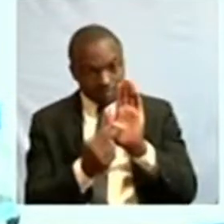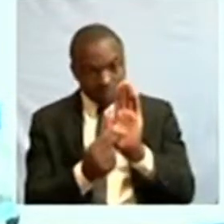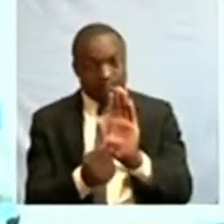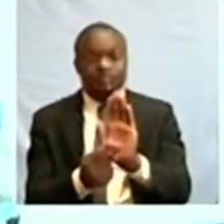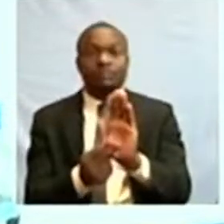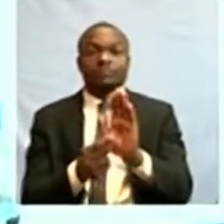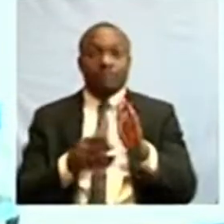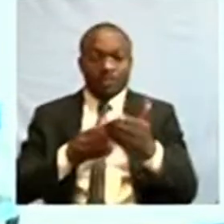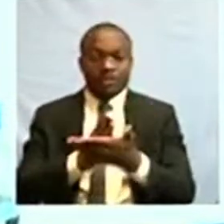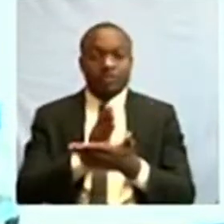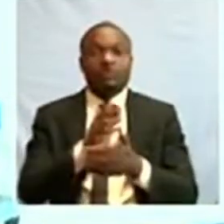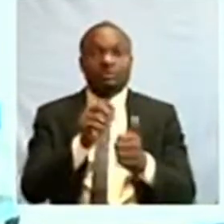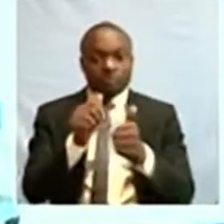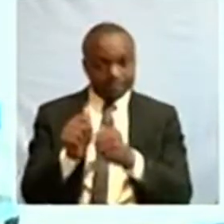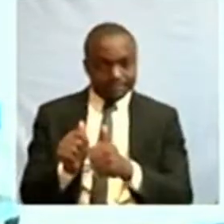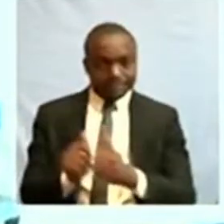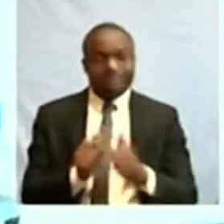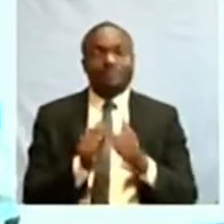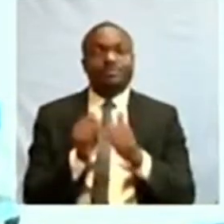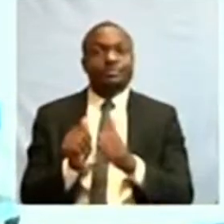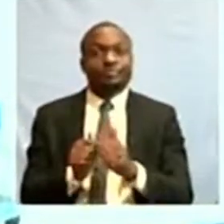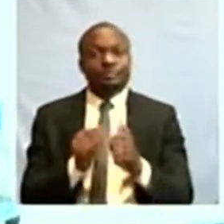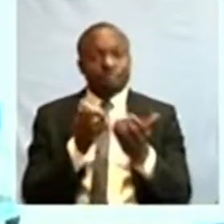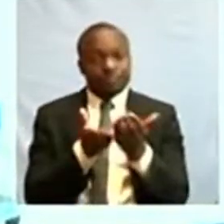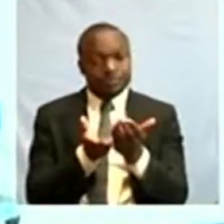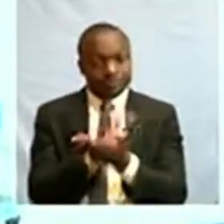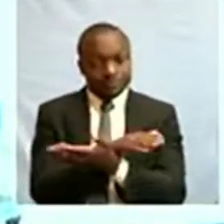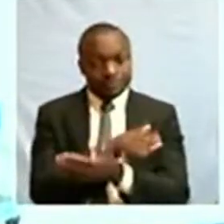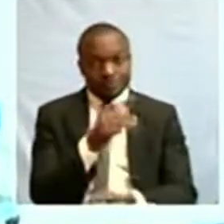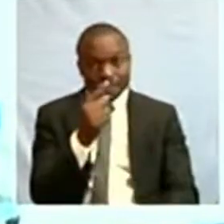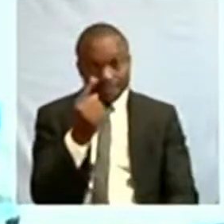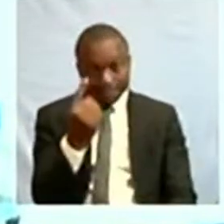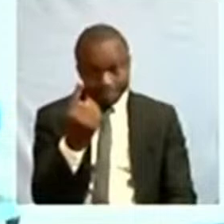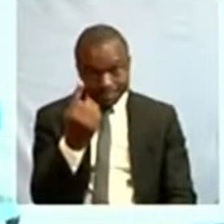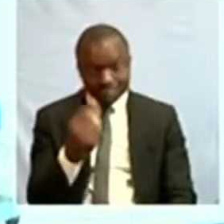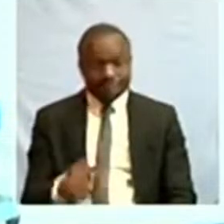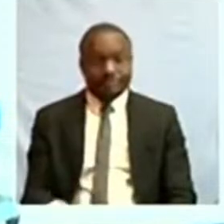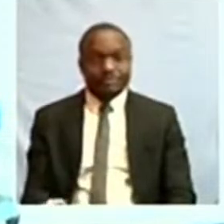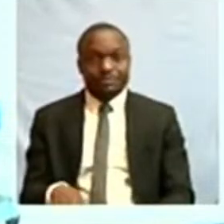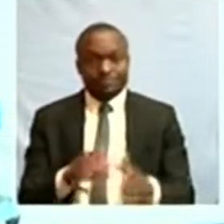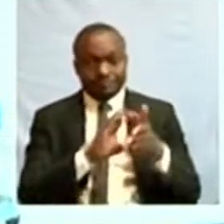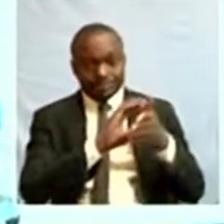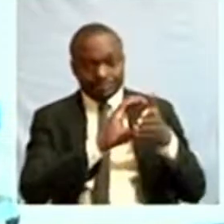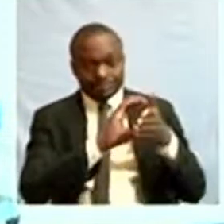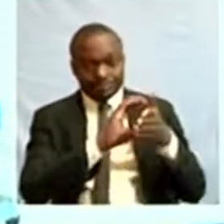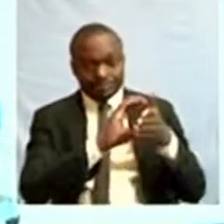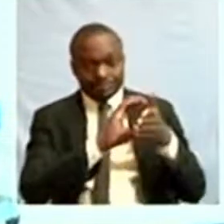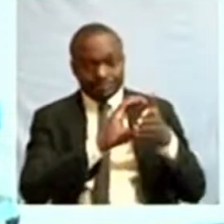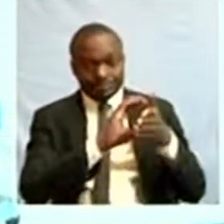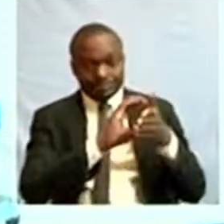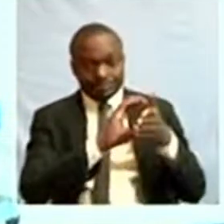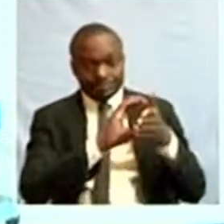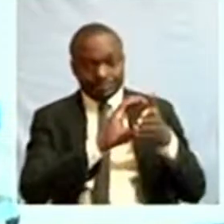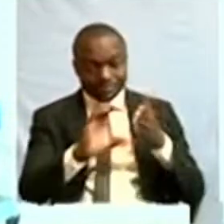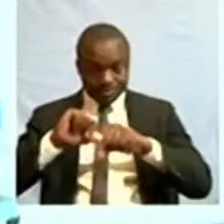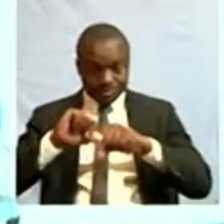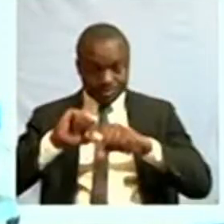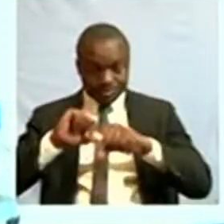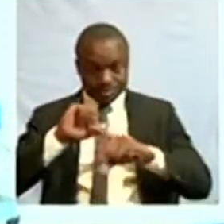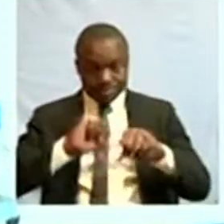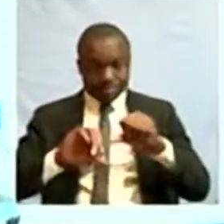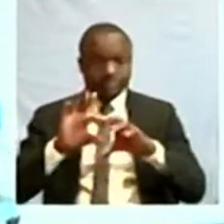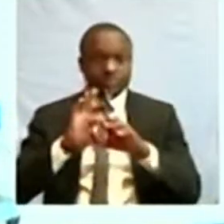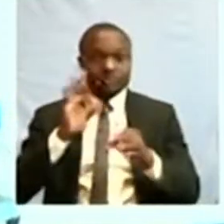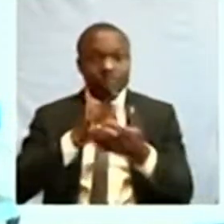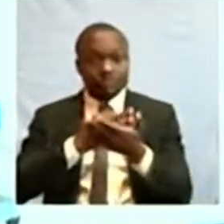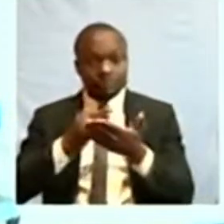action. So I'll start on page 1. So paragraph number 312 on finding of failure